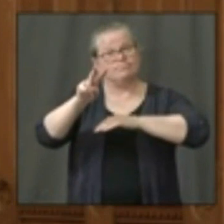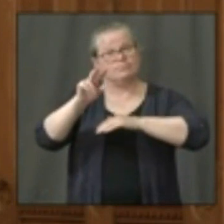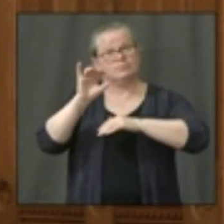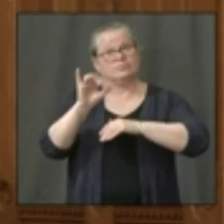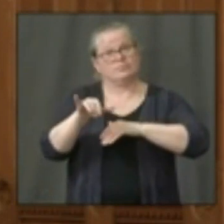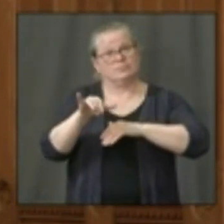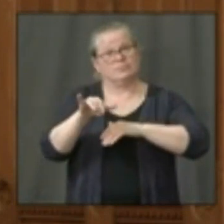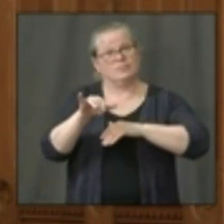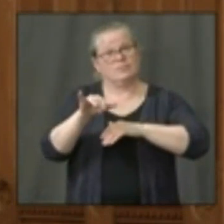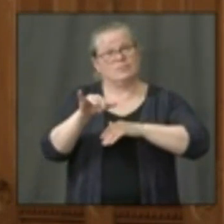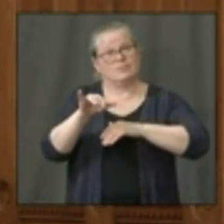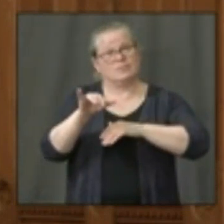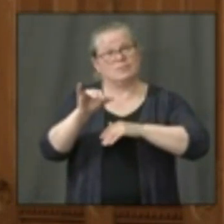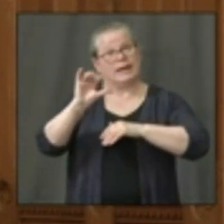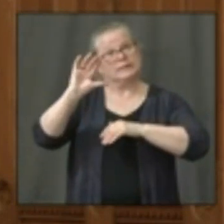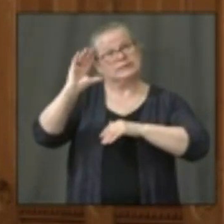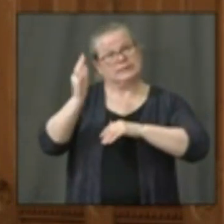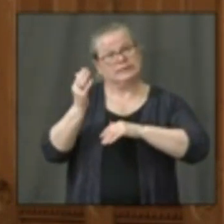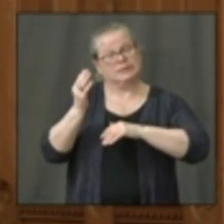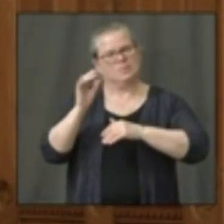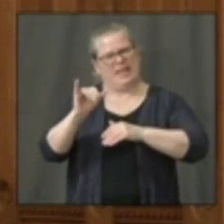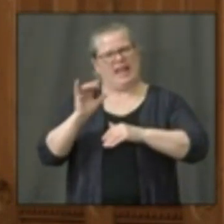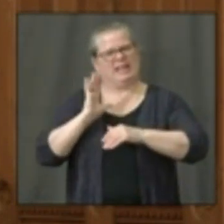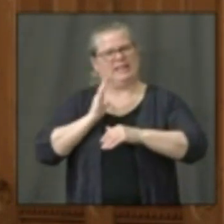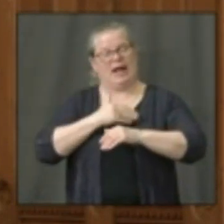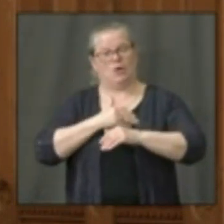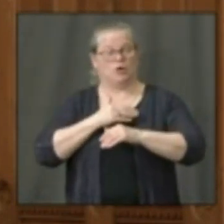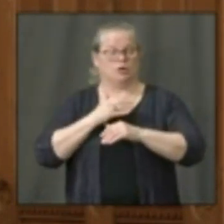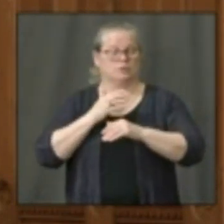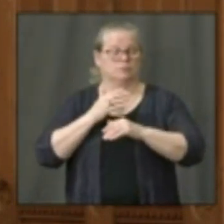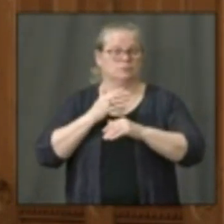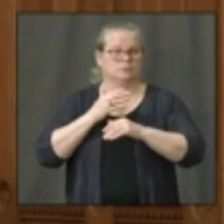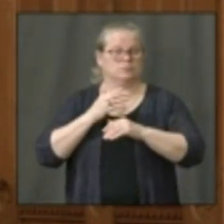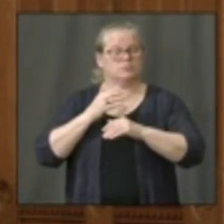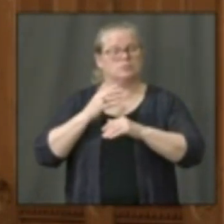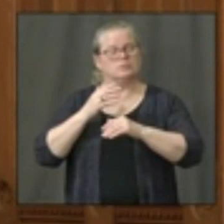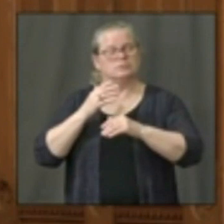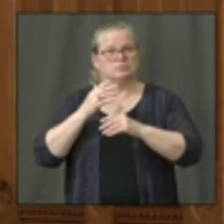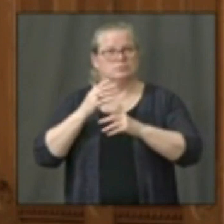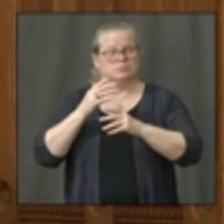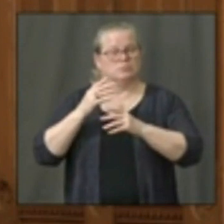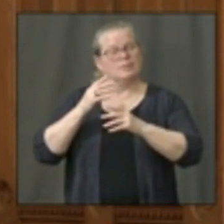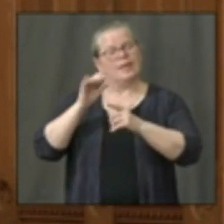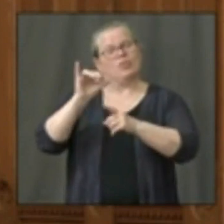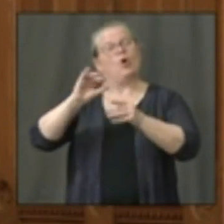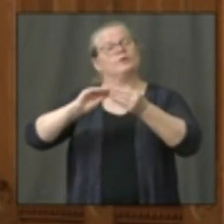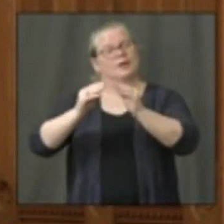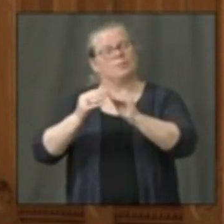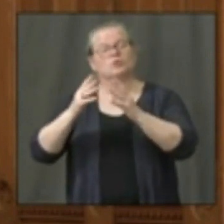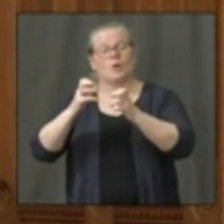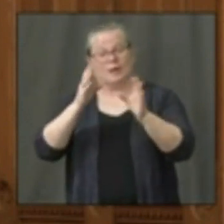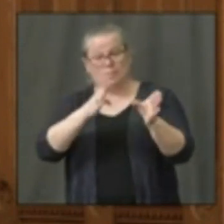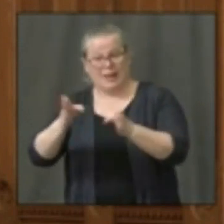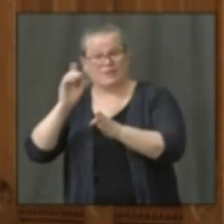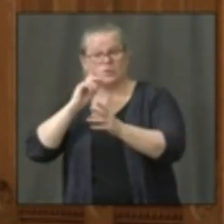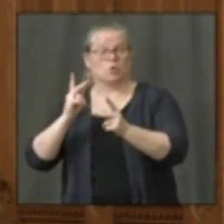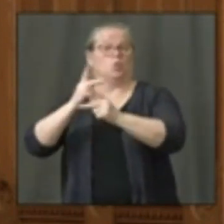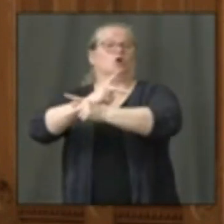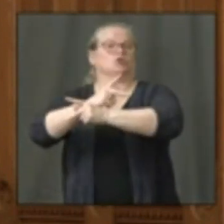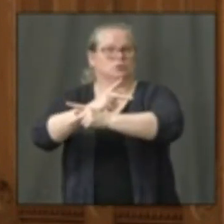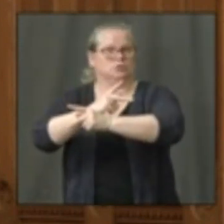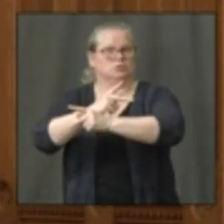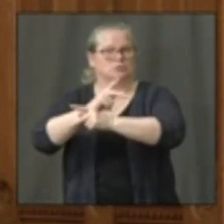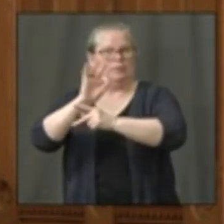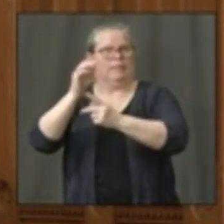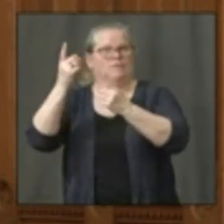under, you know, a scenario where we wanted to plan for worse, you know, some of the more extreme cases, as the governor directed us to be prepared. Our hope